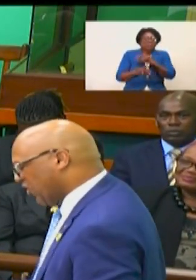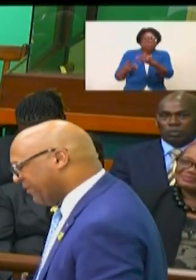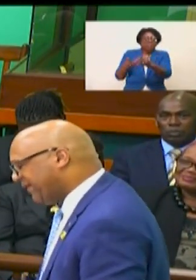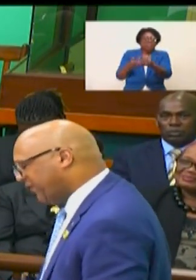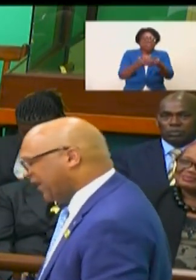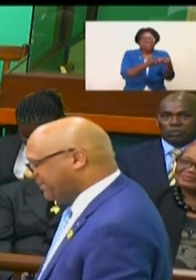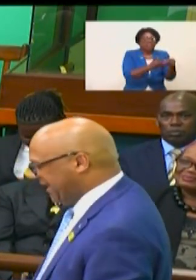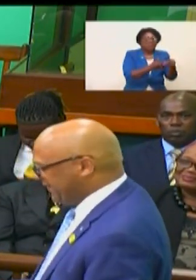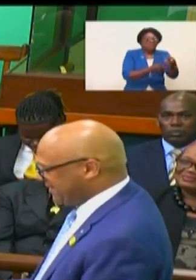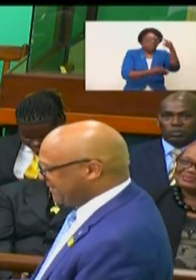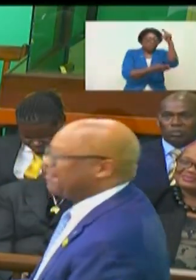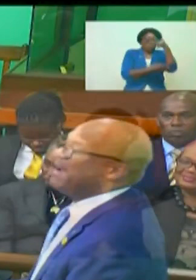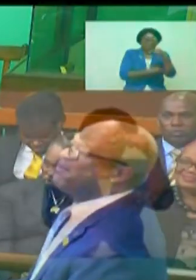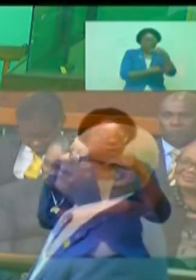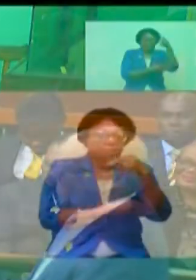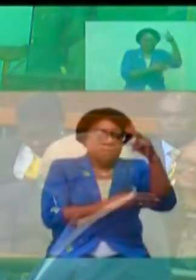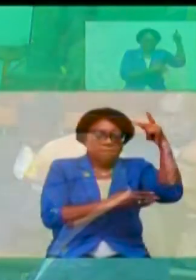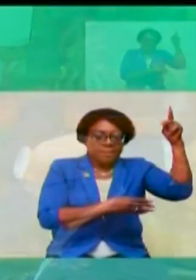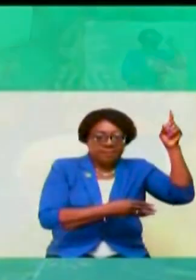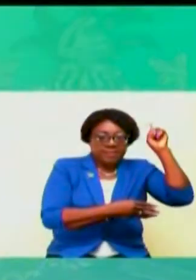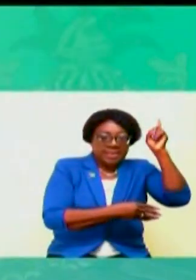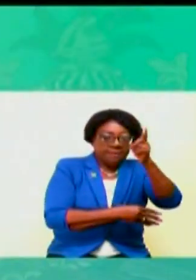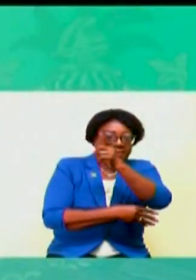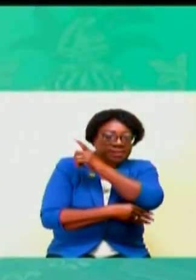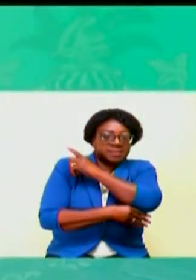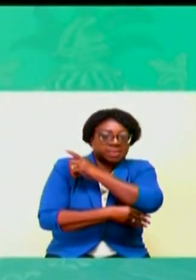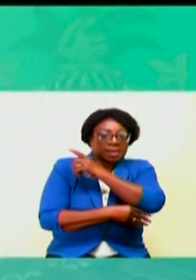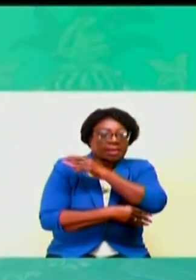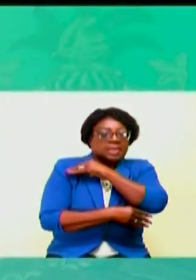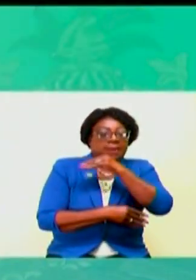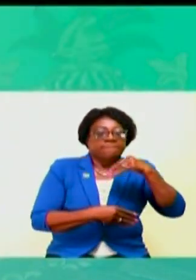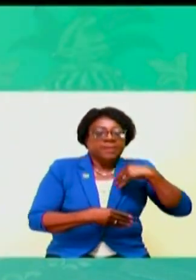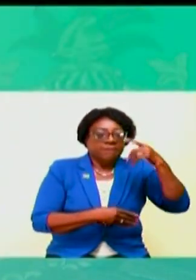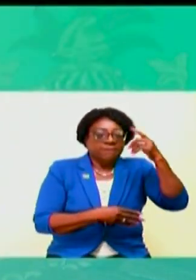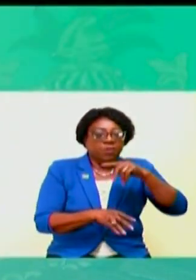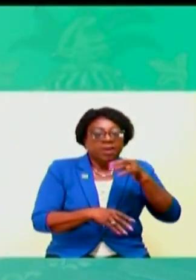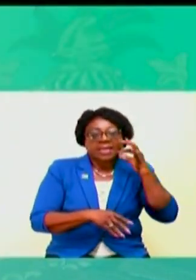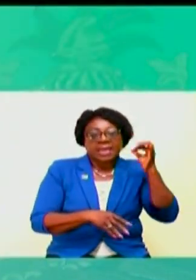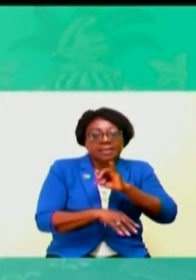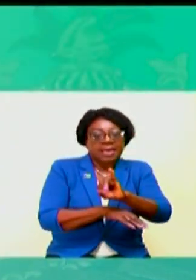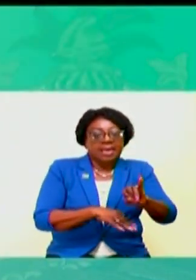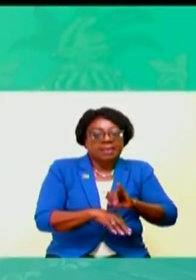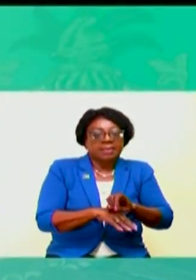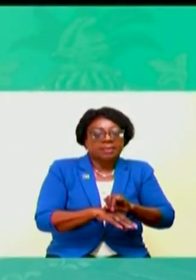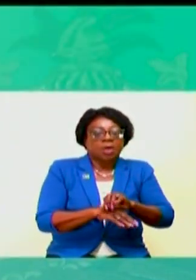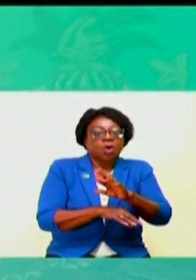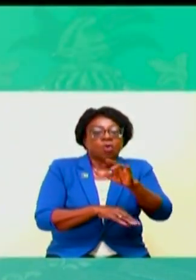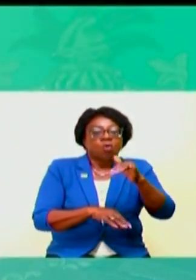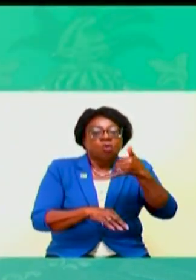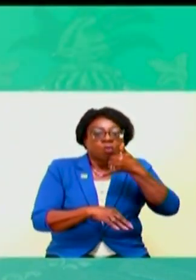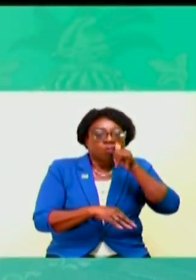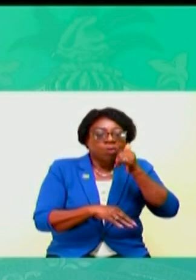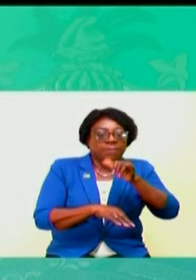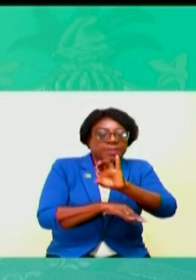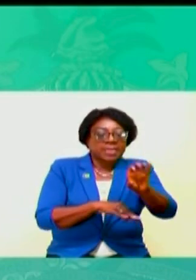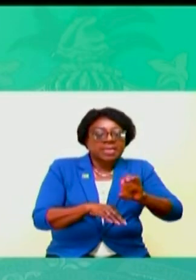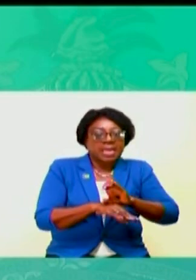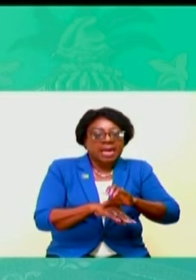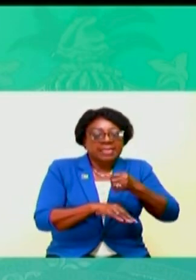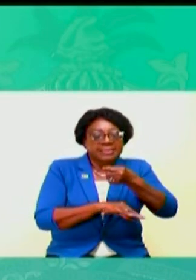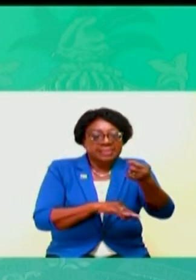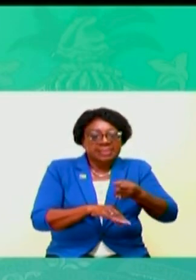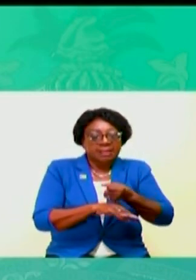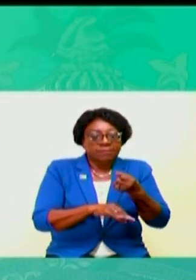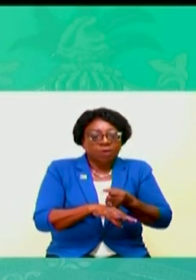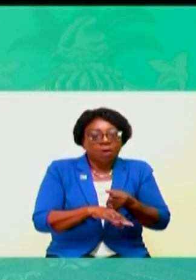the Honorable Philip Davis, the member of for Cat Island, Ramke and San Salvador. Throughout this debate, much will